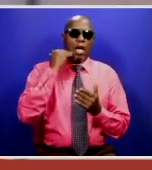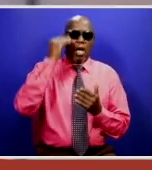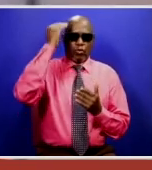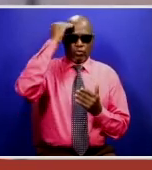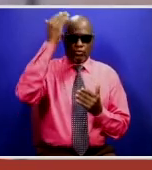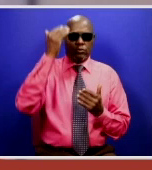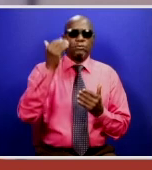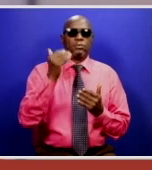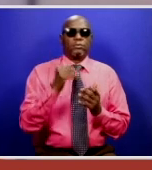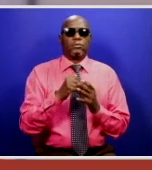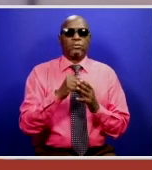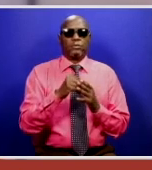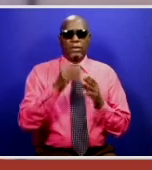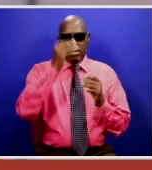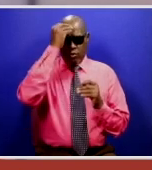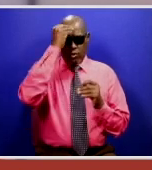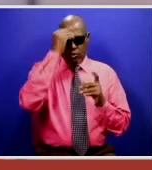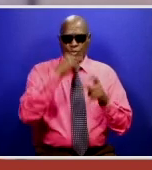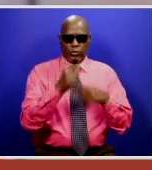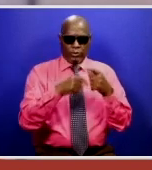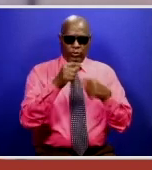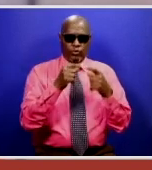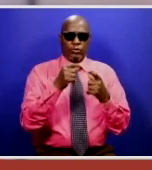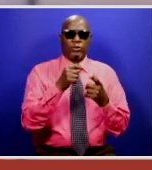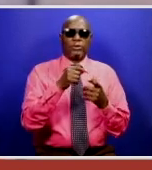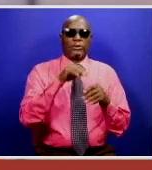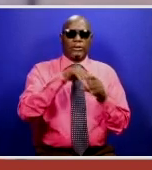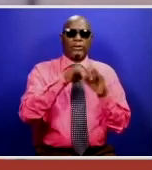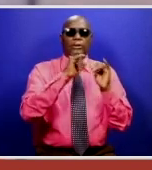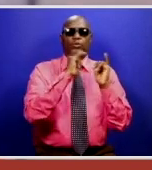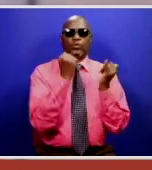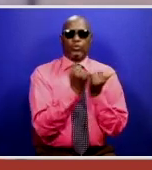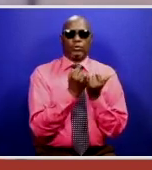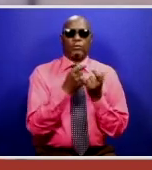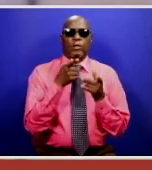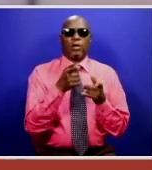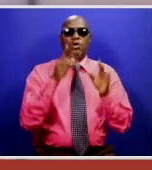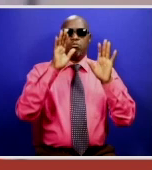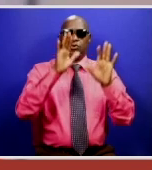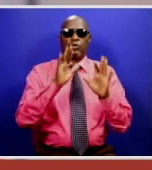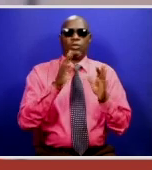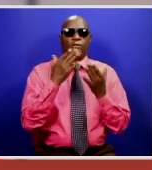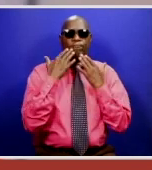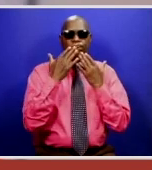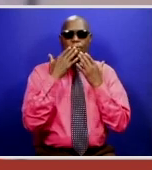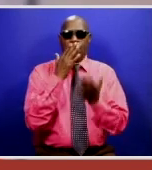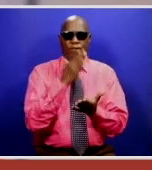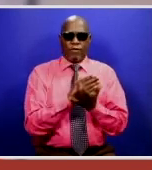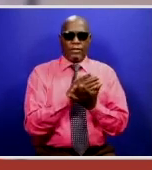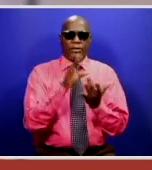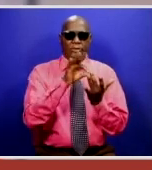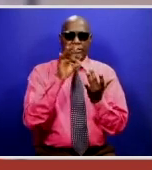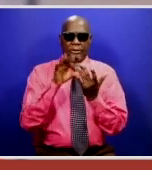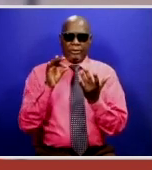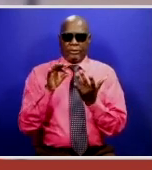in adult and continuing education in institutions. It is important to appreciate the fact that the selection and